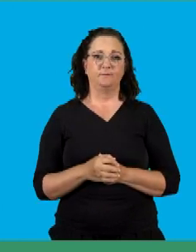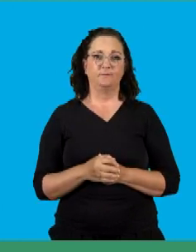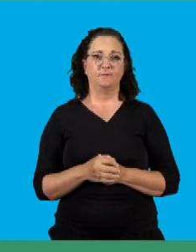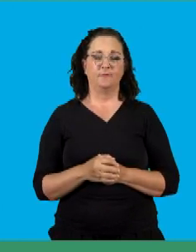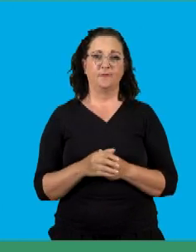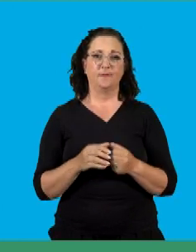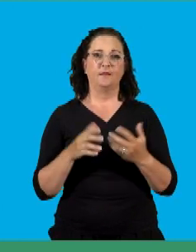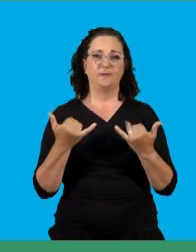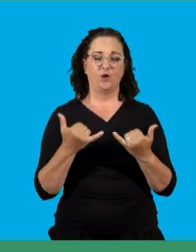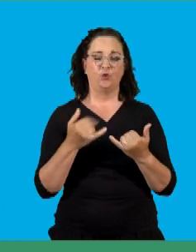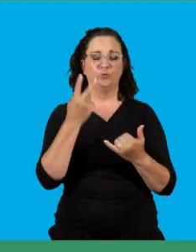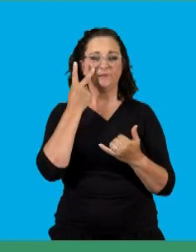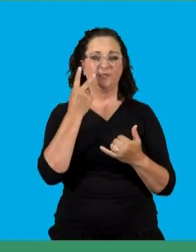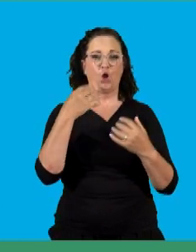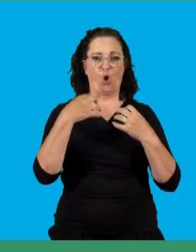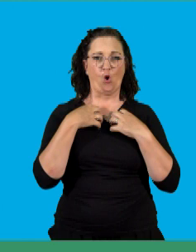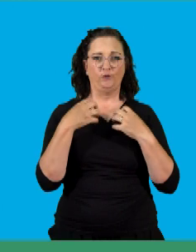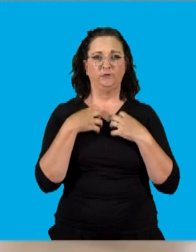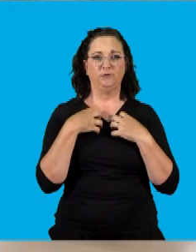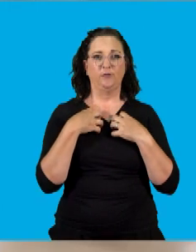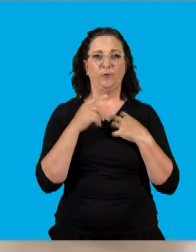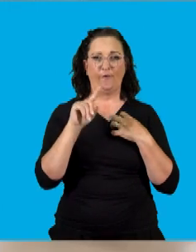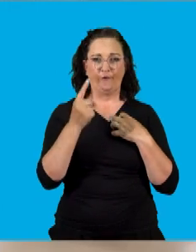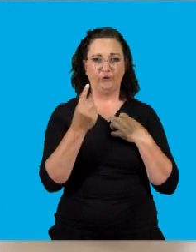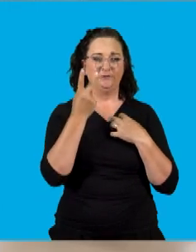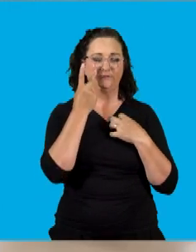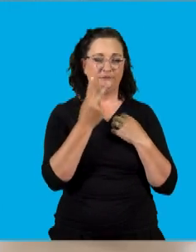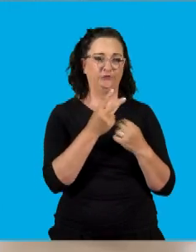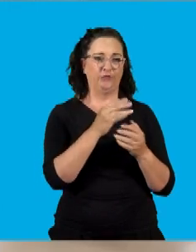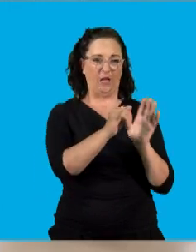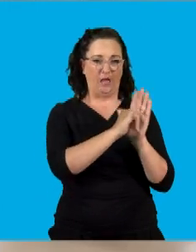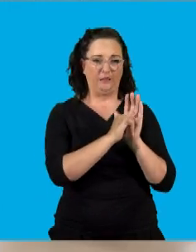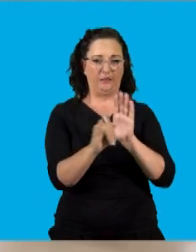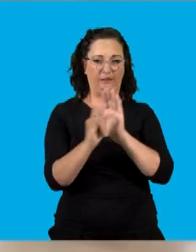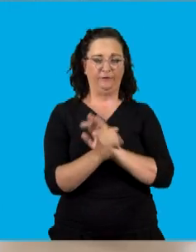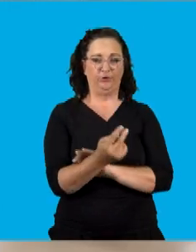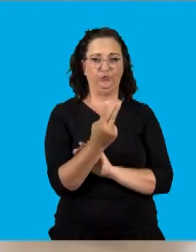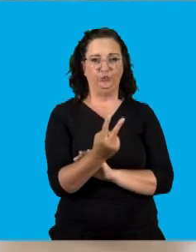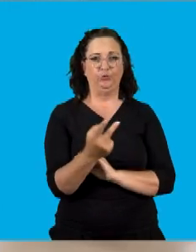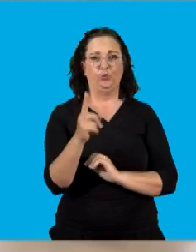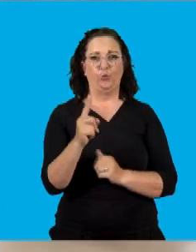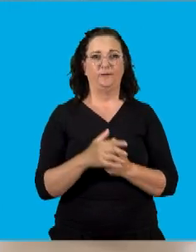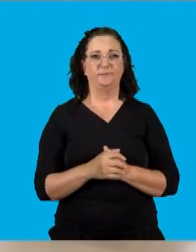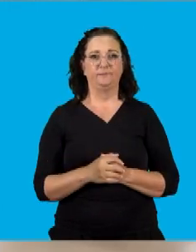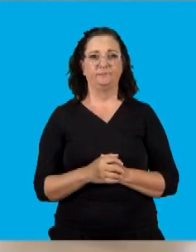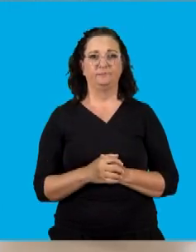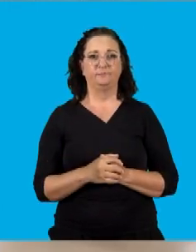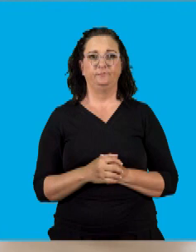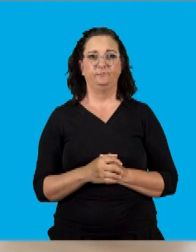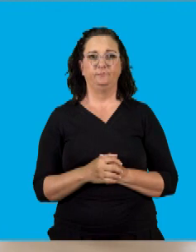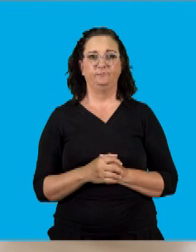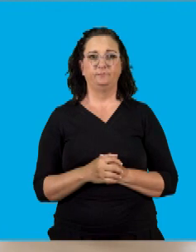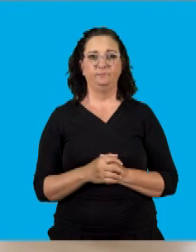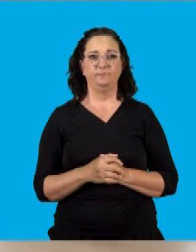the scenario. It has two forms of ownership that we need to identify from it. Now let's go back to